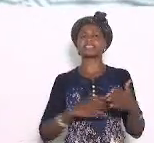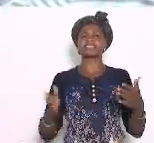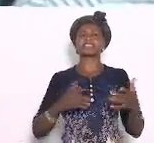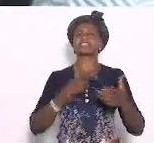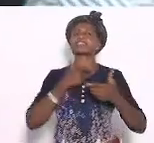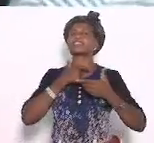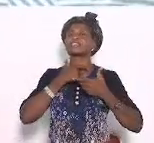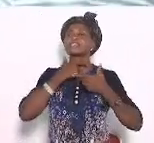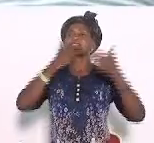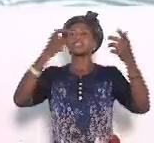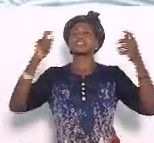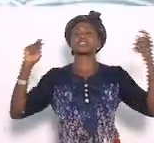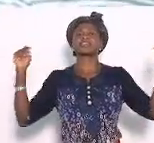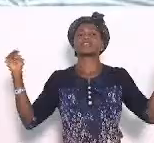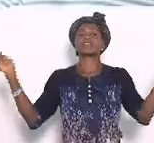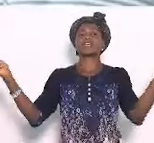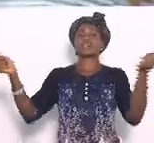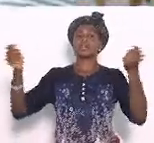now